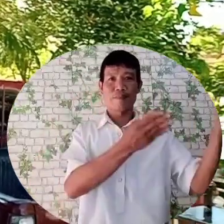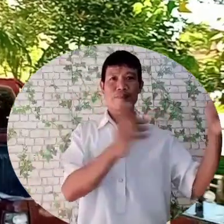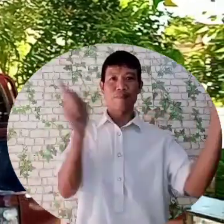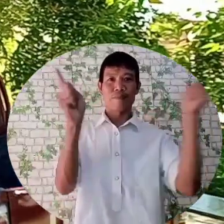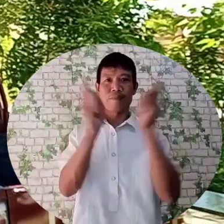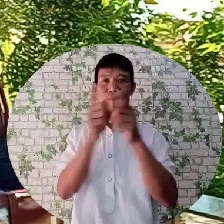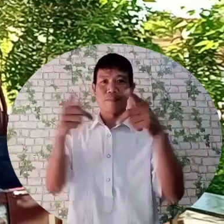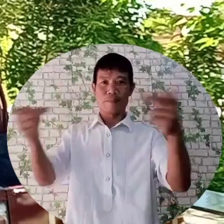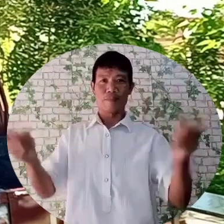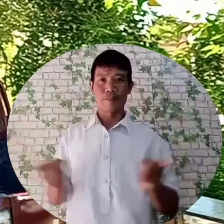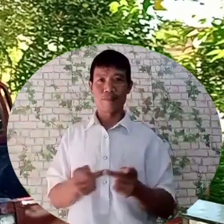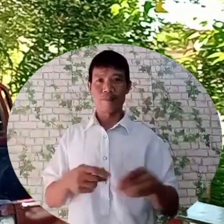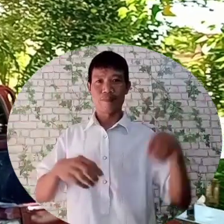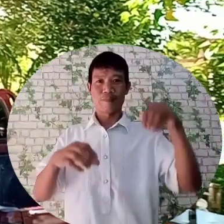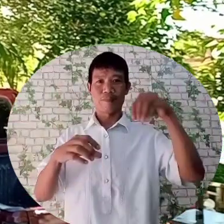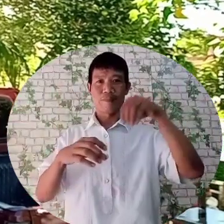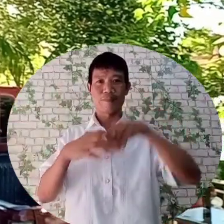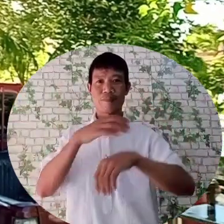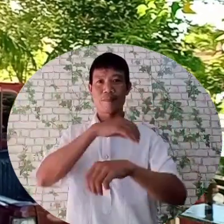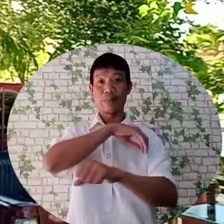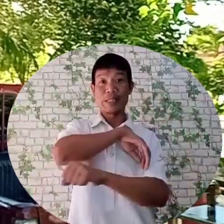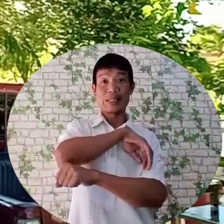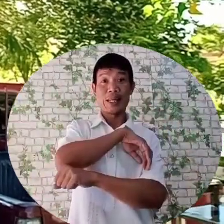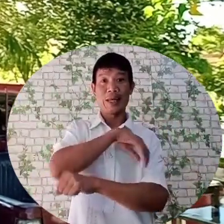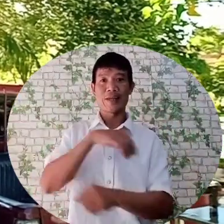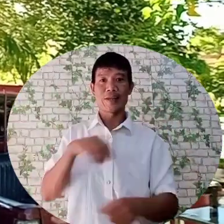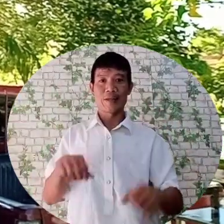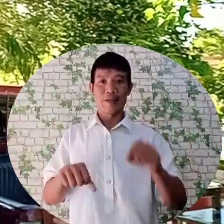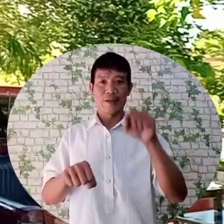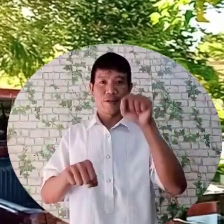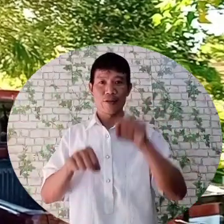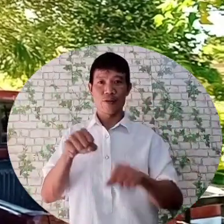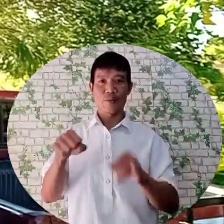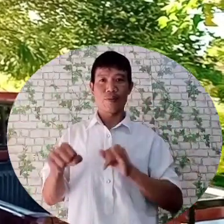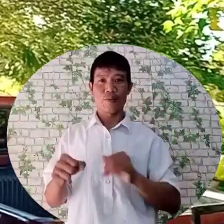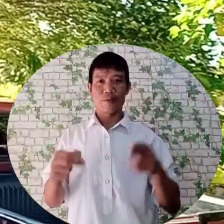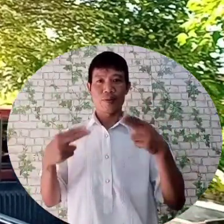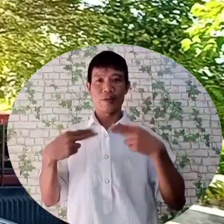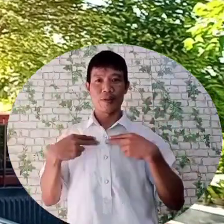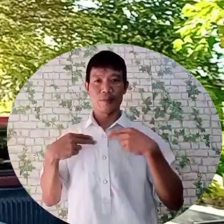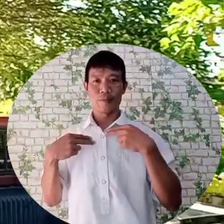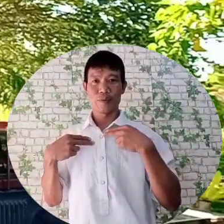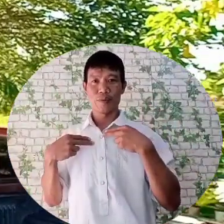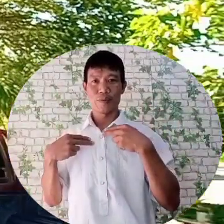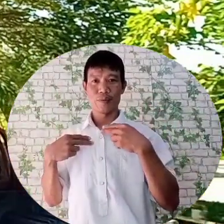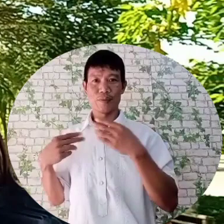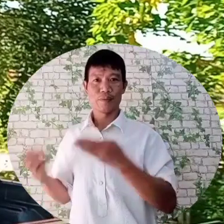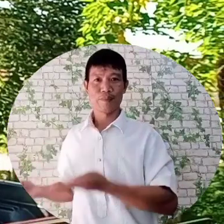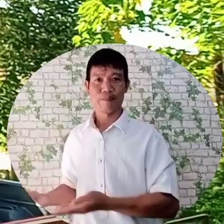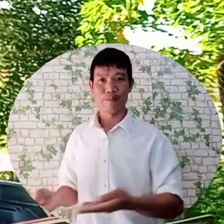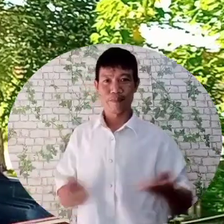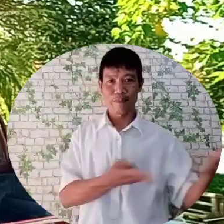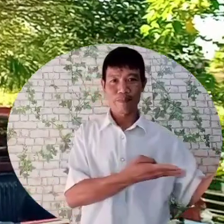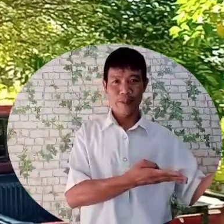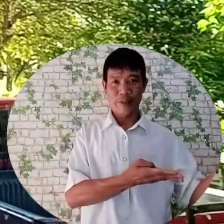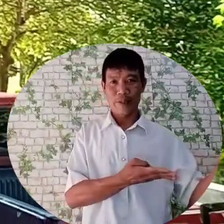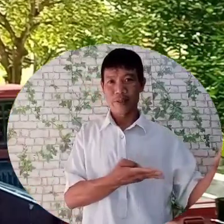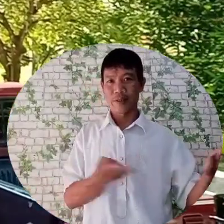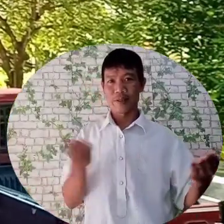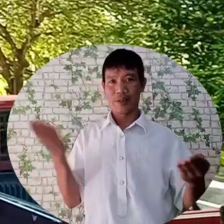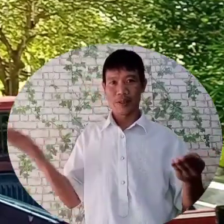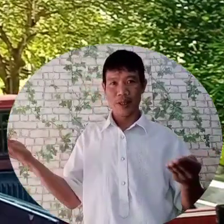place in Silay. So I have to deliver the item in good